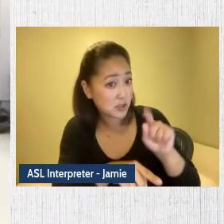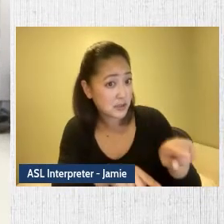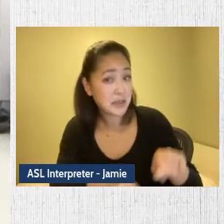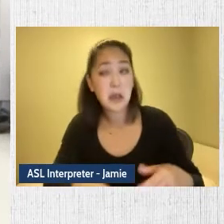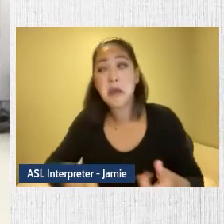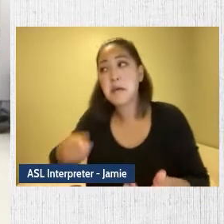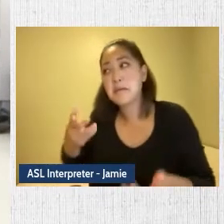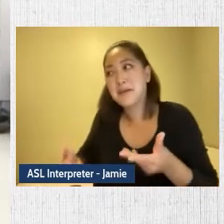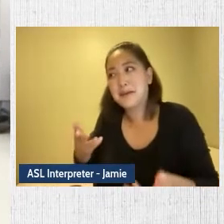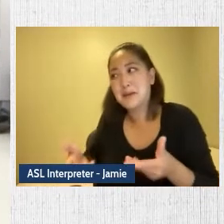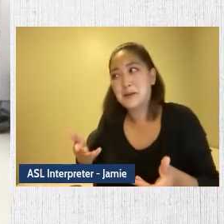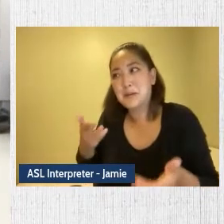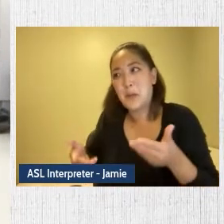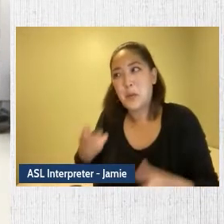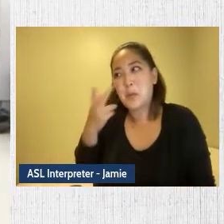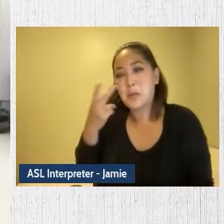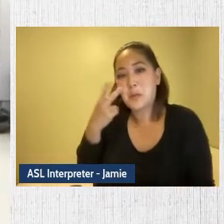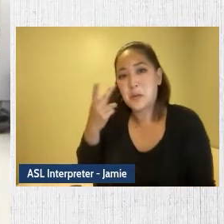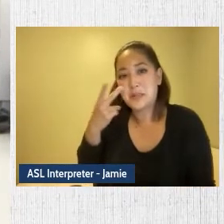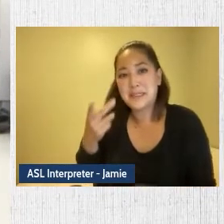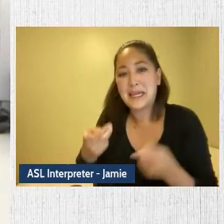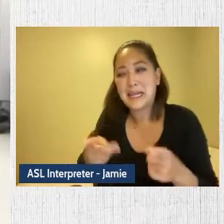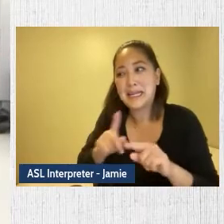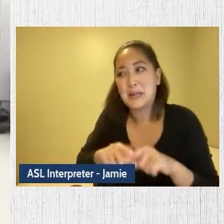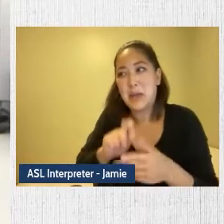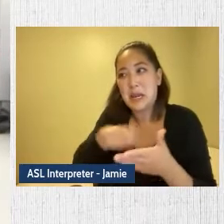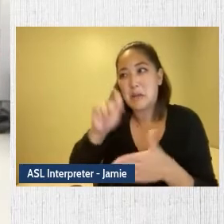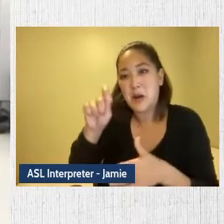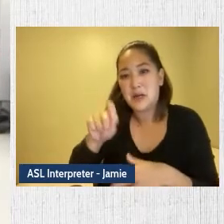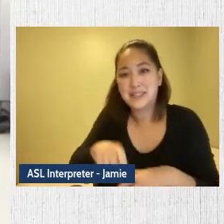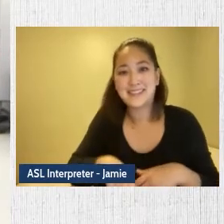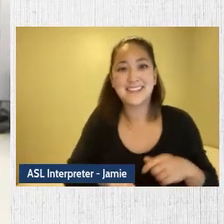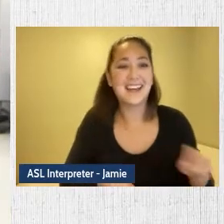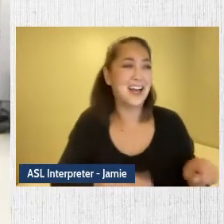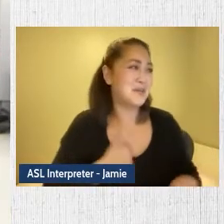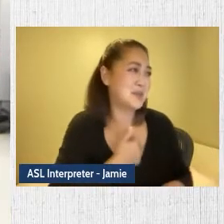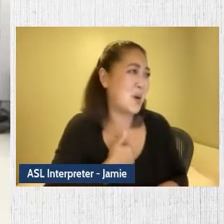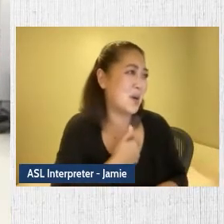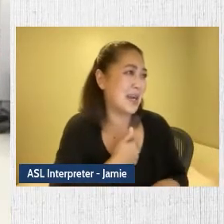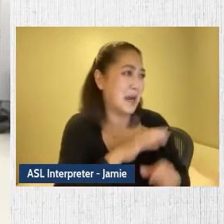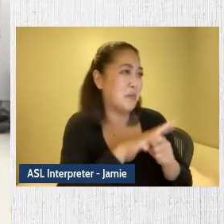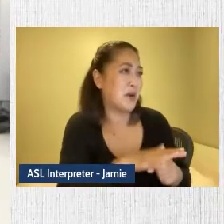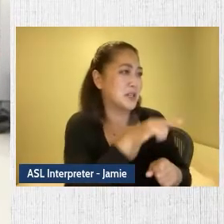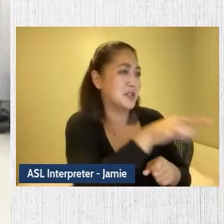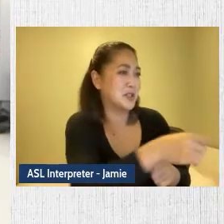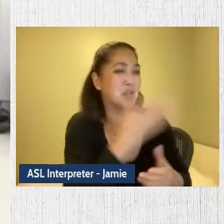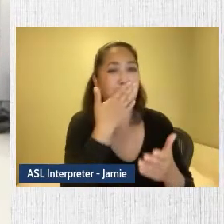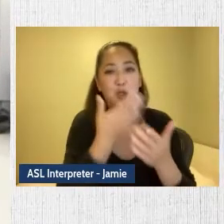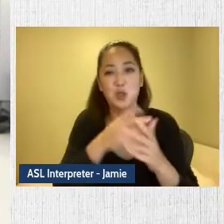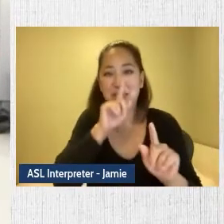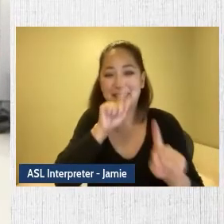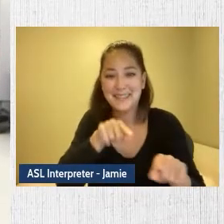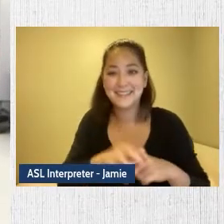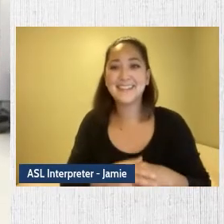Possibly. We'll see. We'll see who will take me with my grades. I put you on the spot there, Emily, and so good answer on that. You know, this